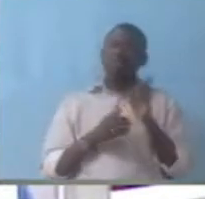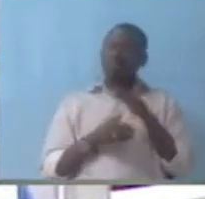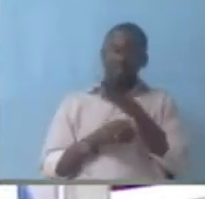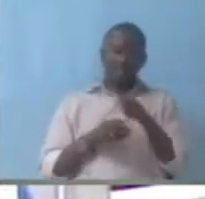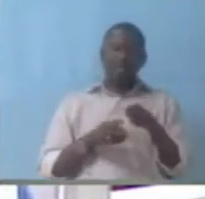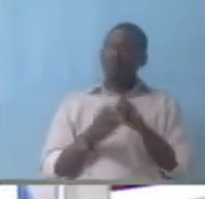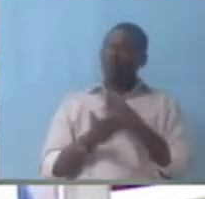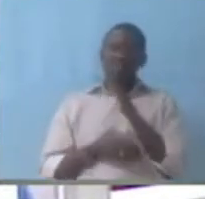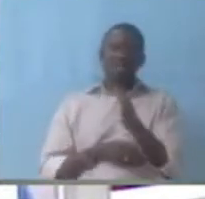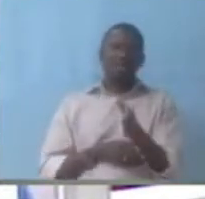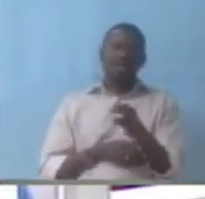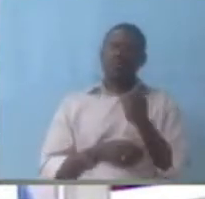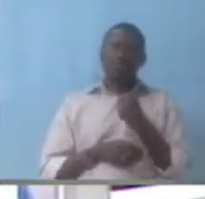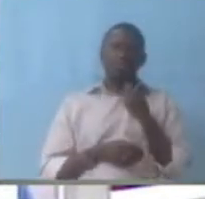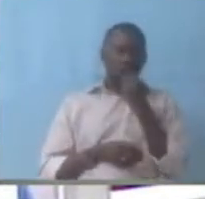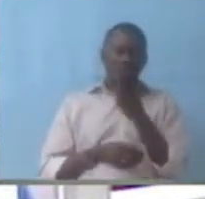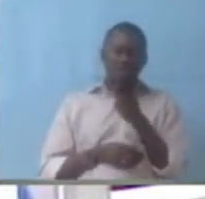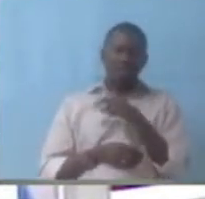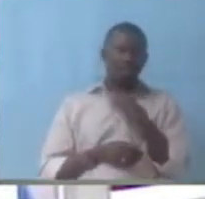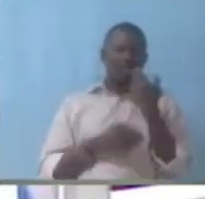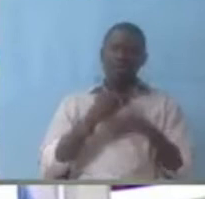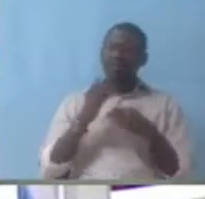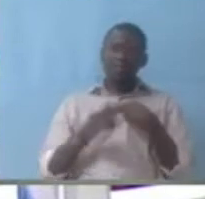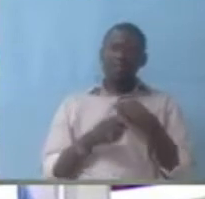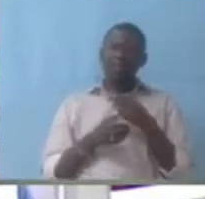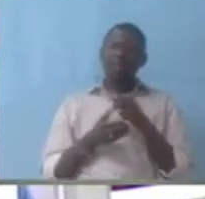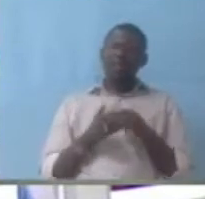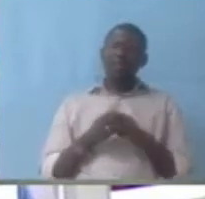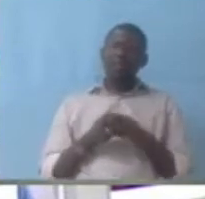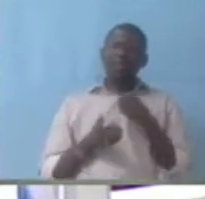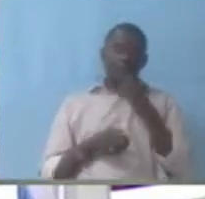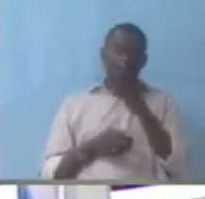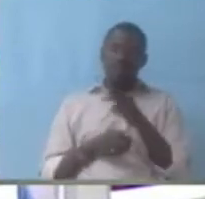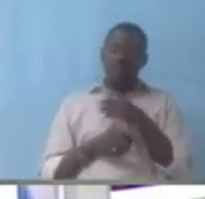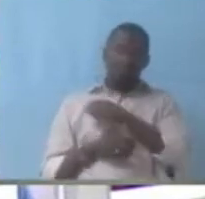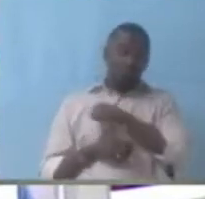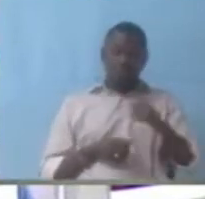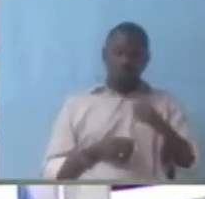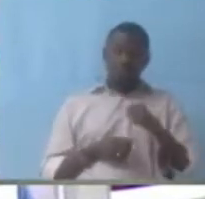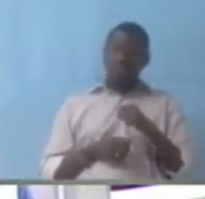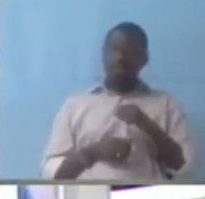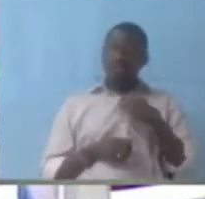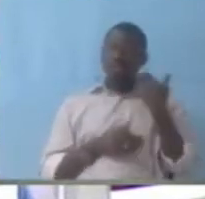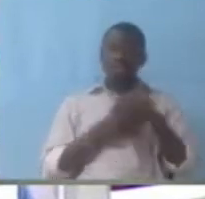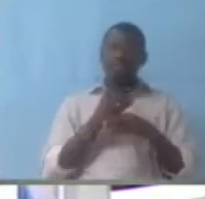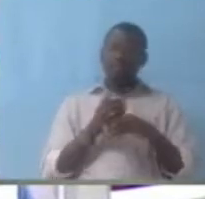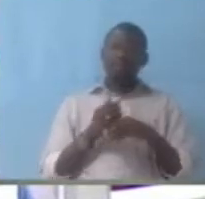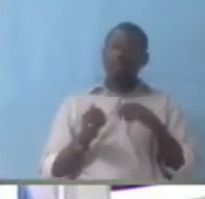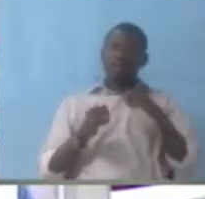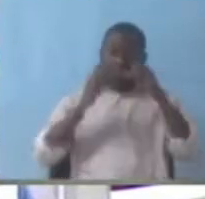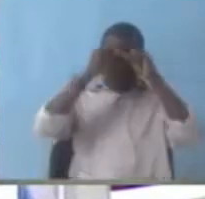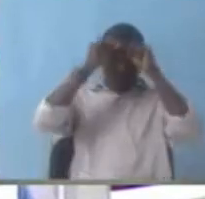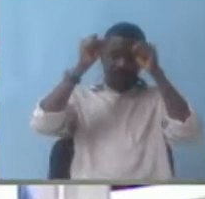that because you said there can never be a legitimate coup. No, I said the coup was not legitimate. The military regime were